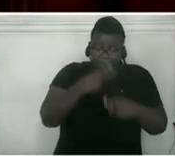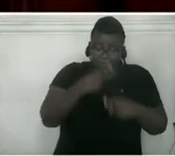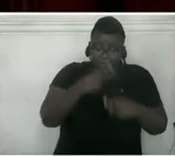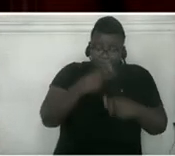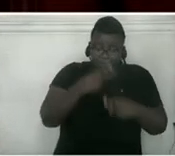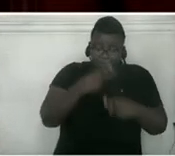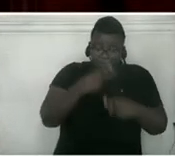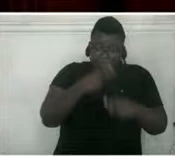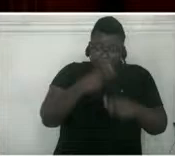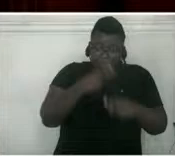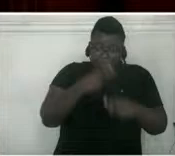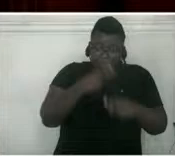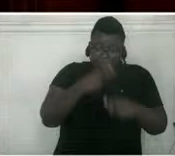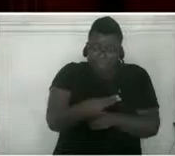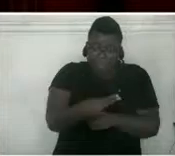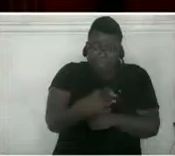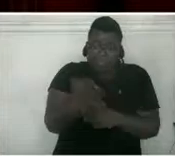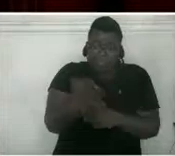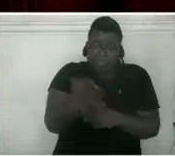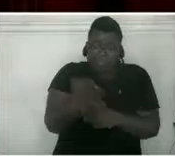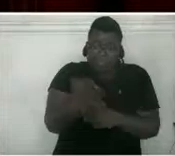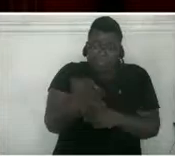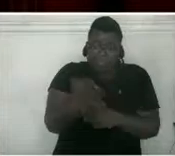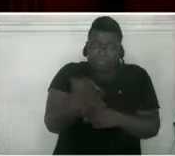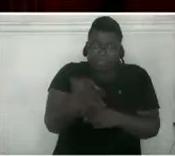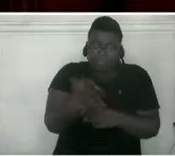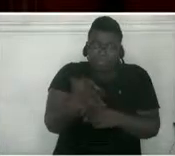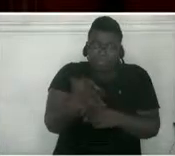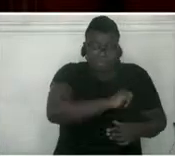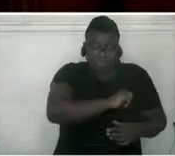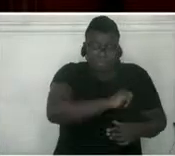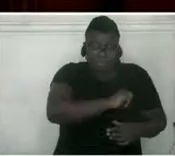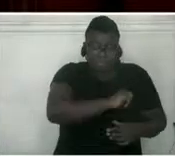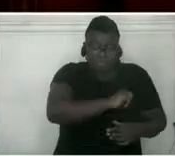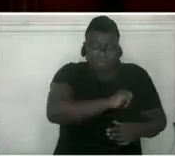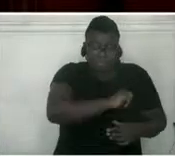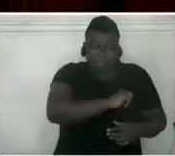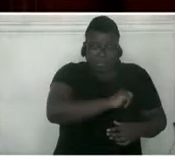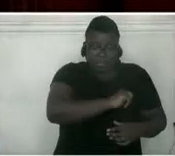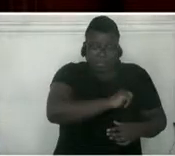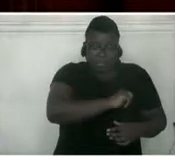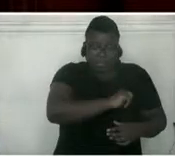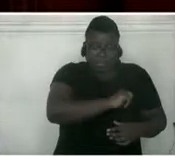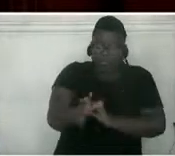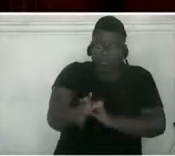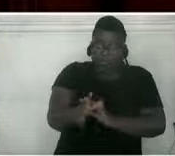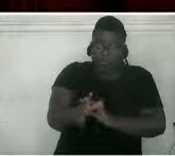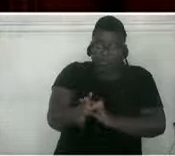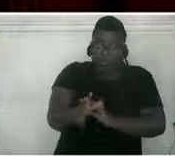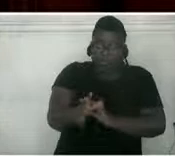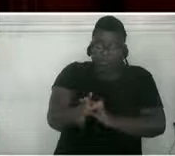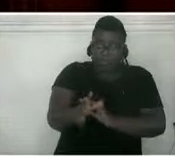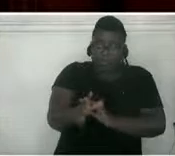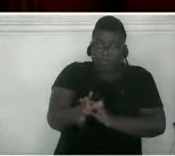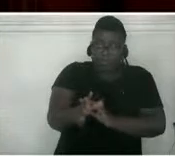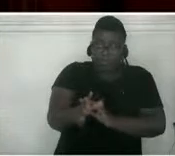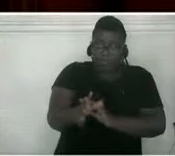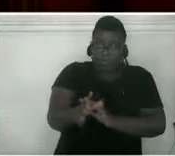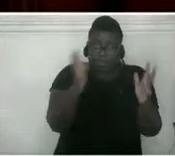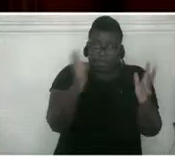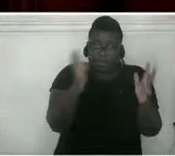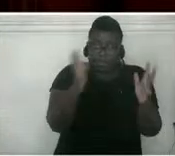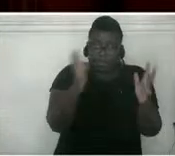for KwaZulu-Natal, which will further improve the province's performance on climate change mitigation